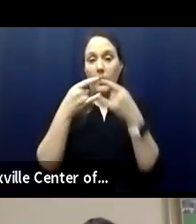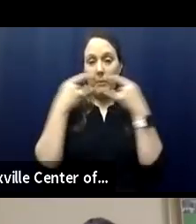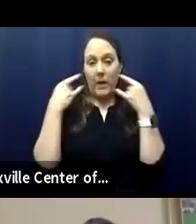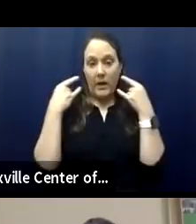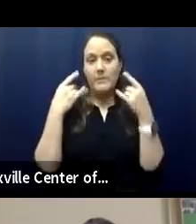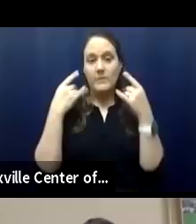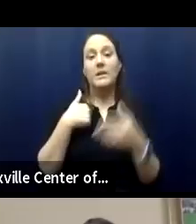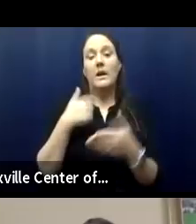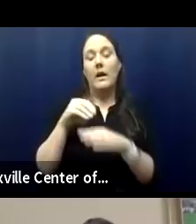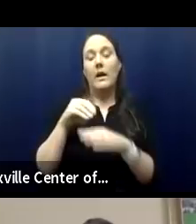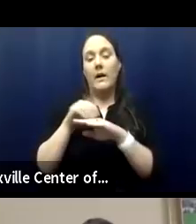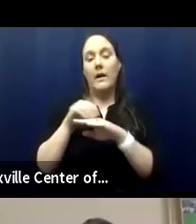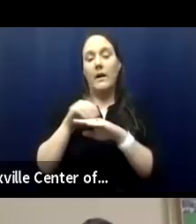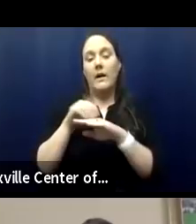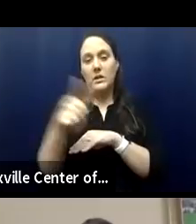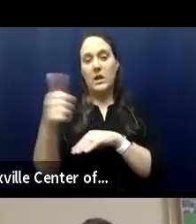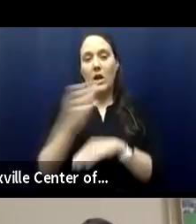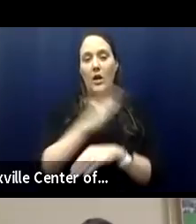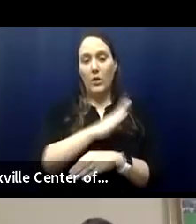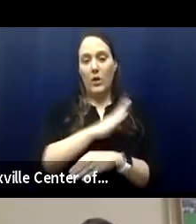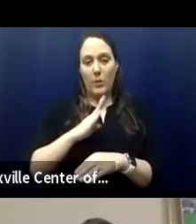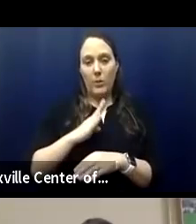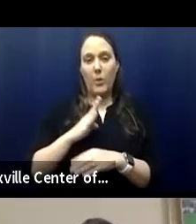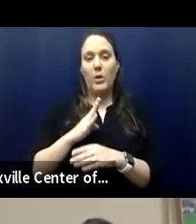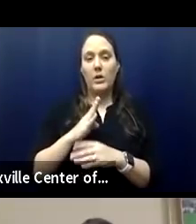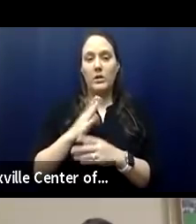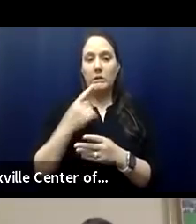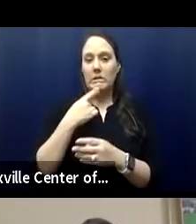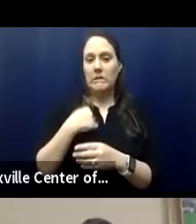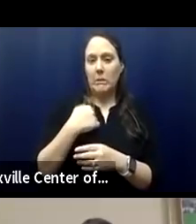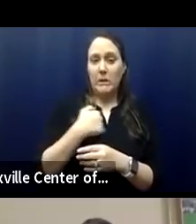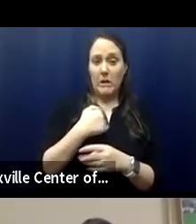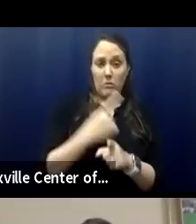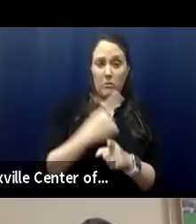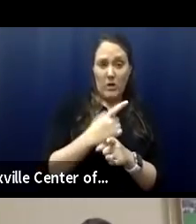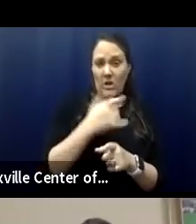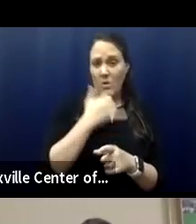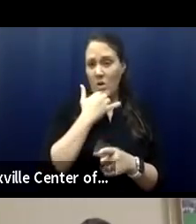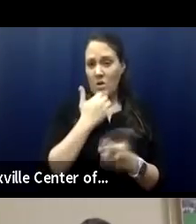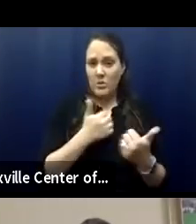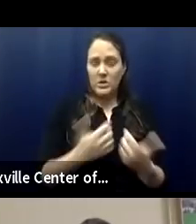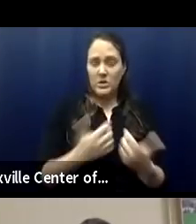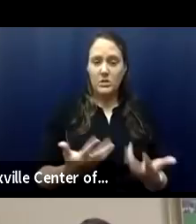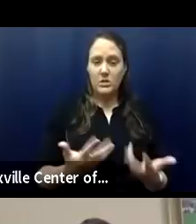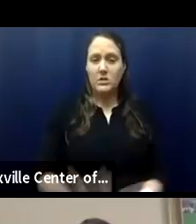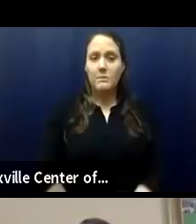members of the board to tell me if I'm right or wrong on that.